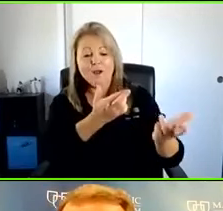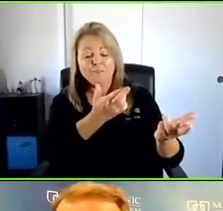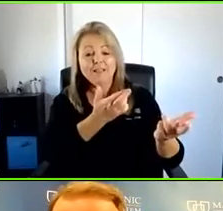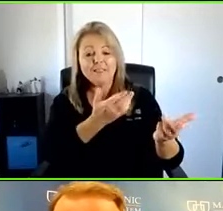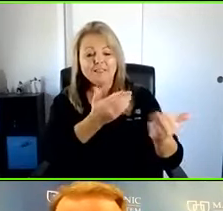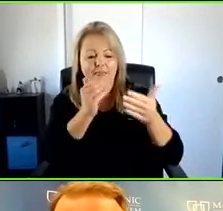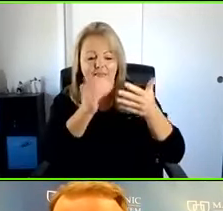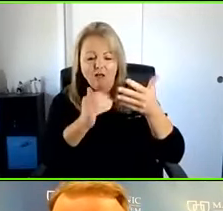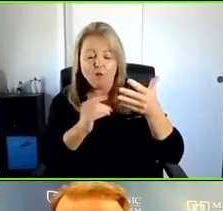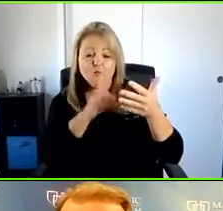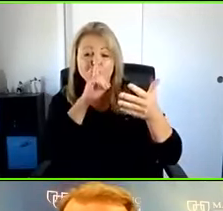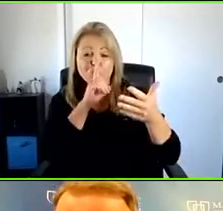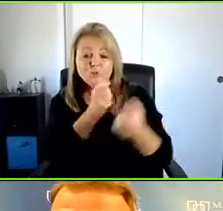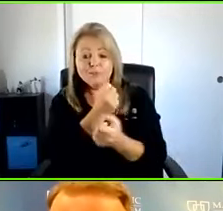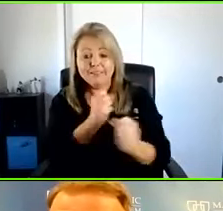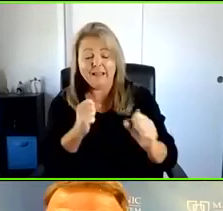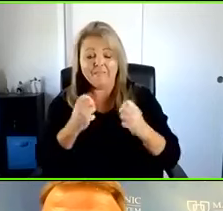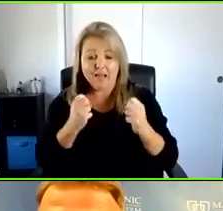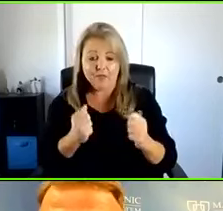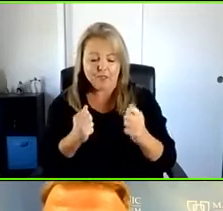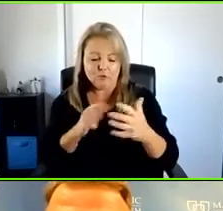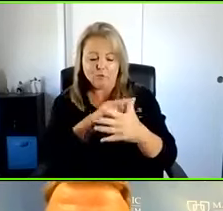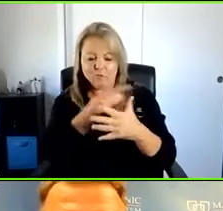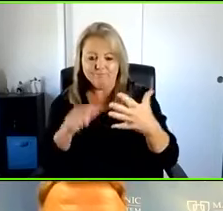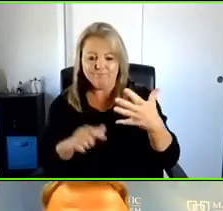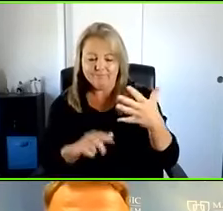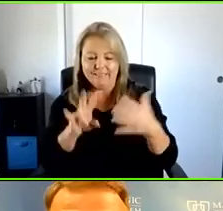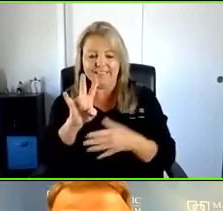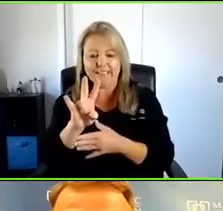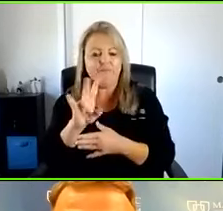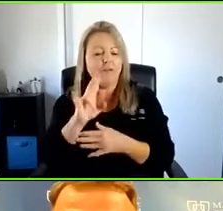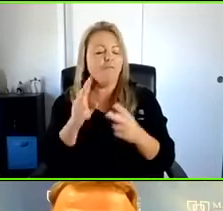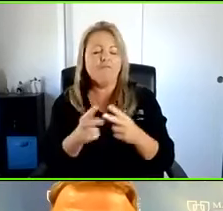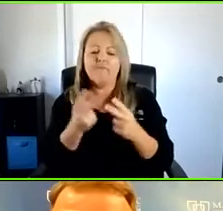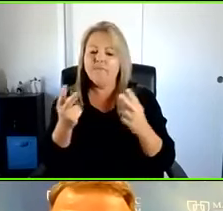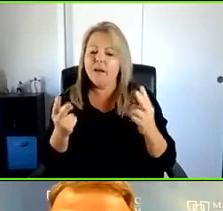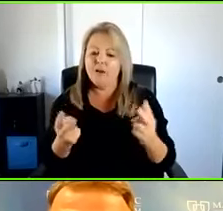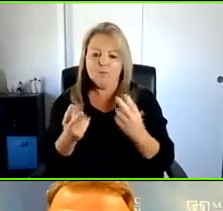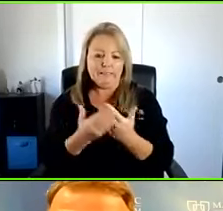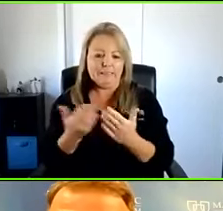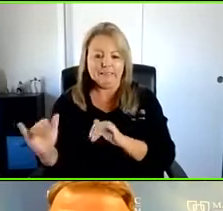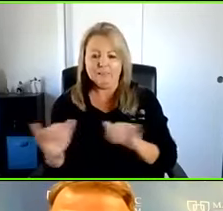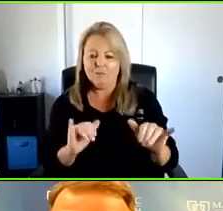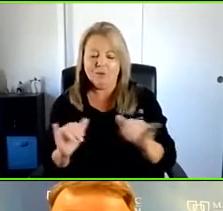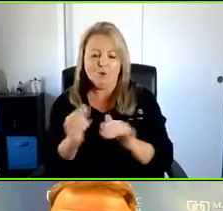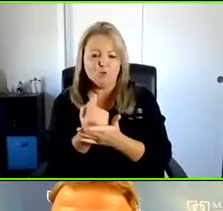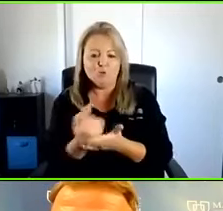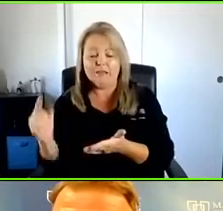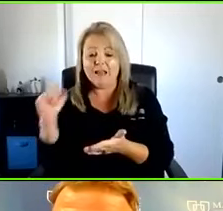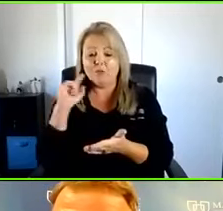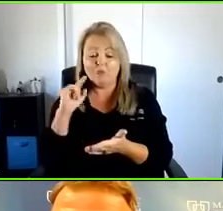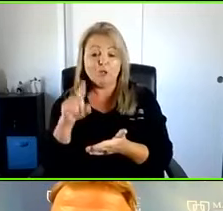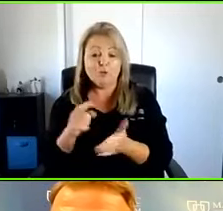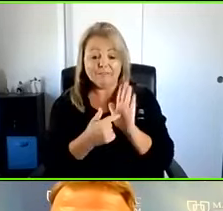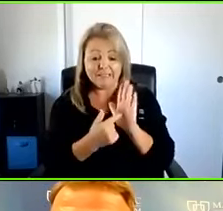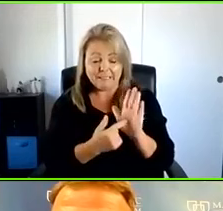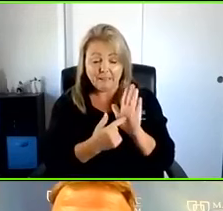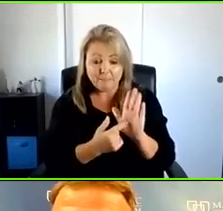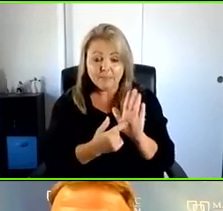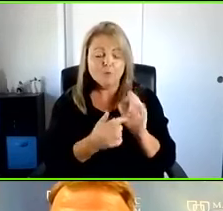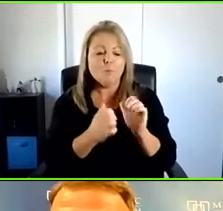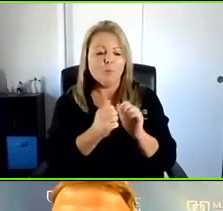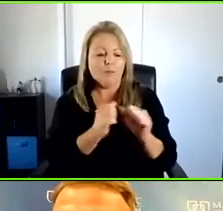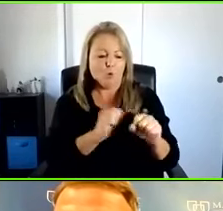safe and healthy community. So 7 recommendations. These are very similar to last week. If you have any symptoms consistent